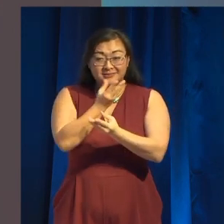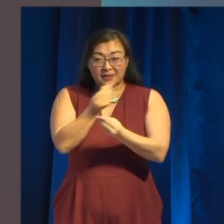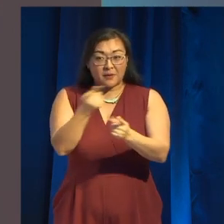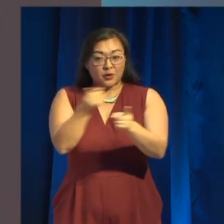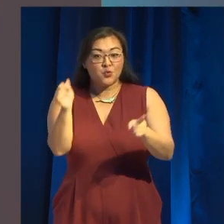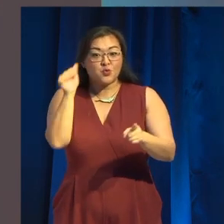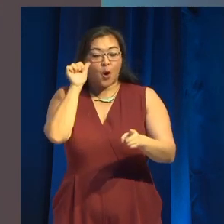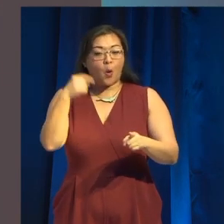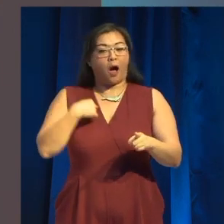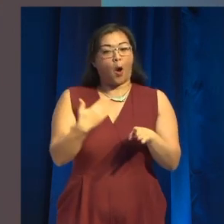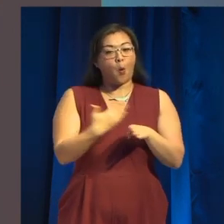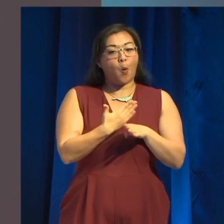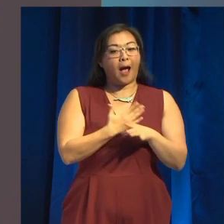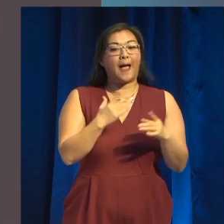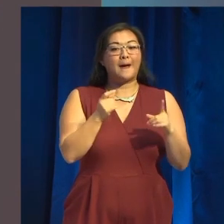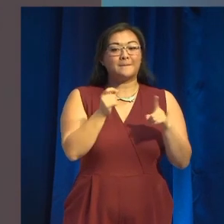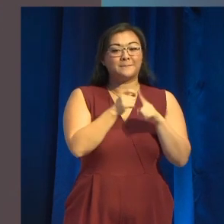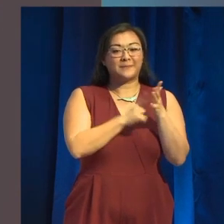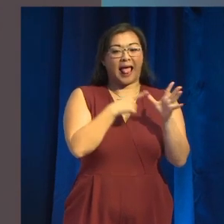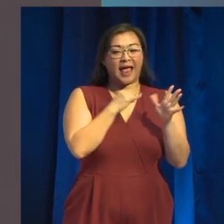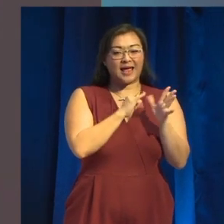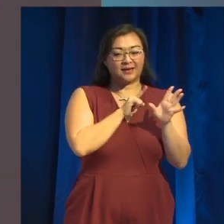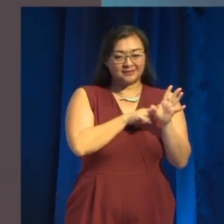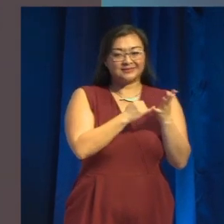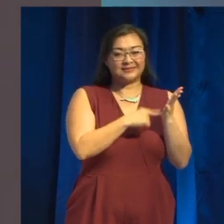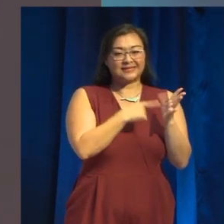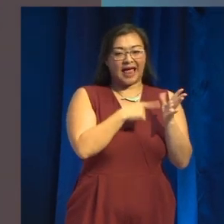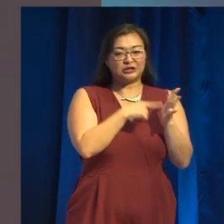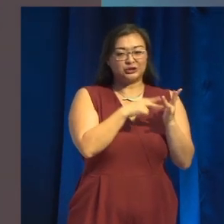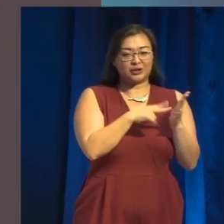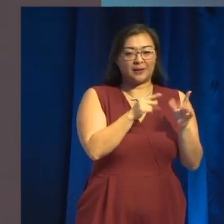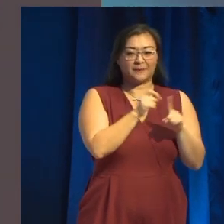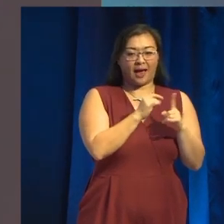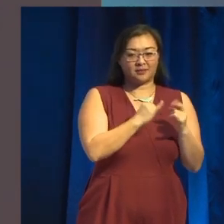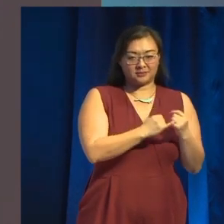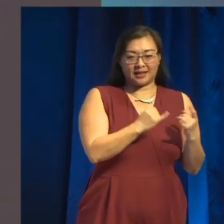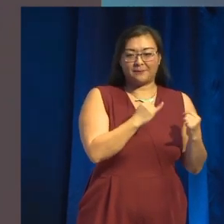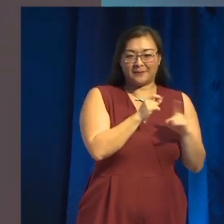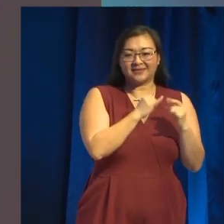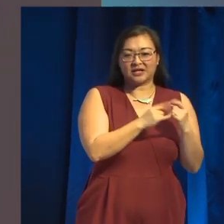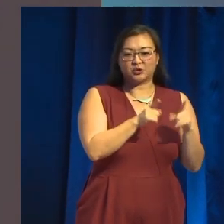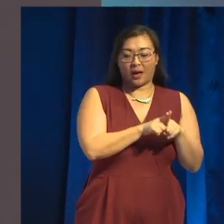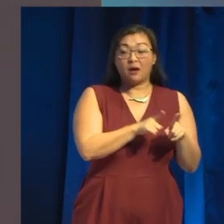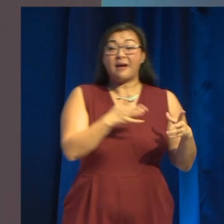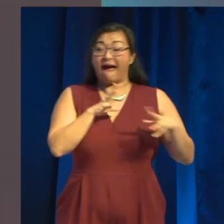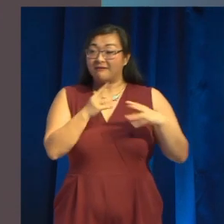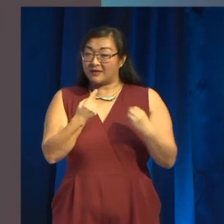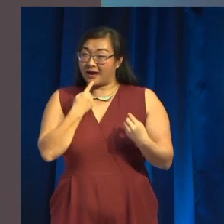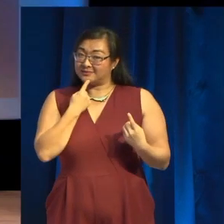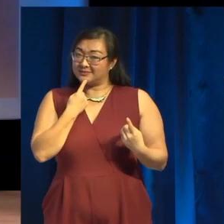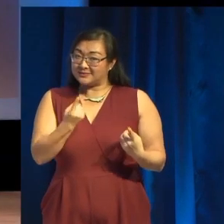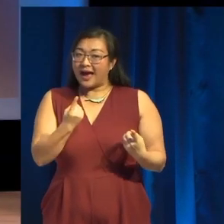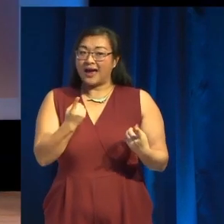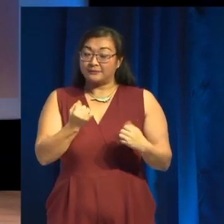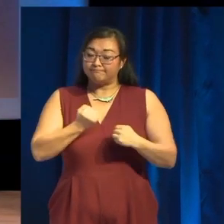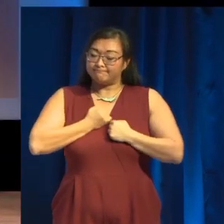well. Everything I say today is my own opinion, take, even if something I'm referencing as a thought or a game of another person can